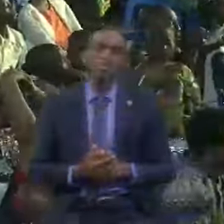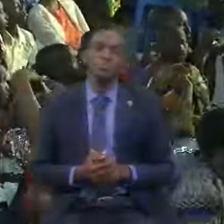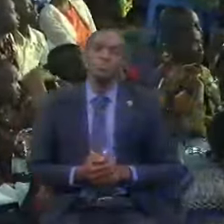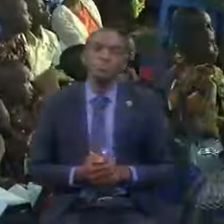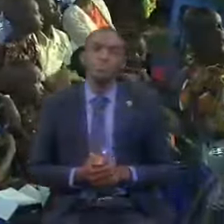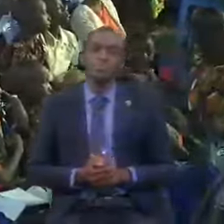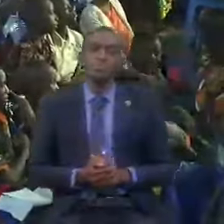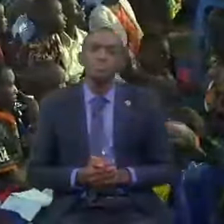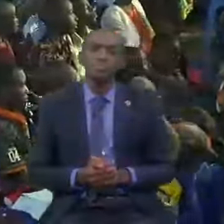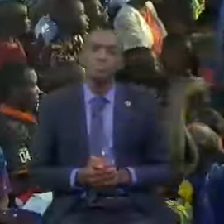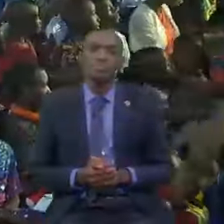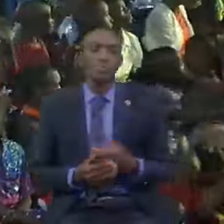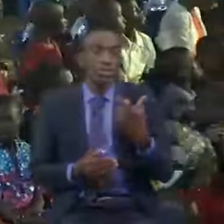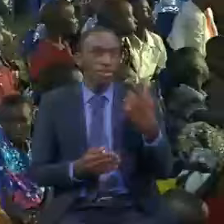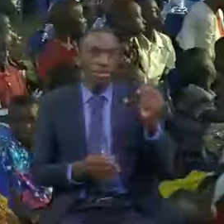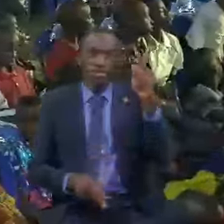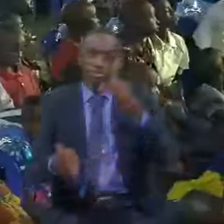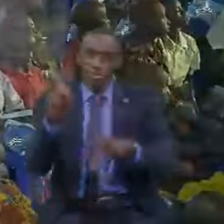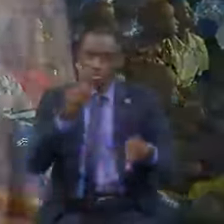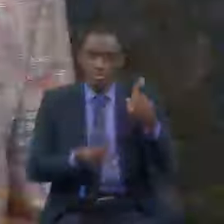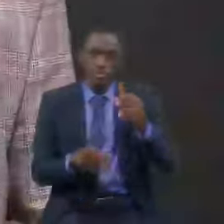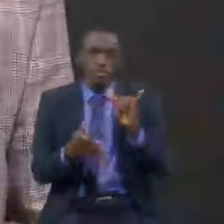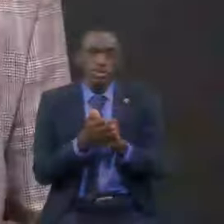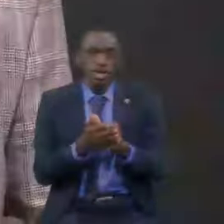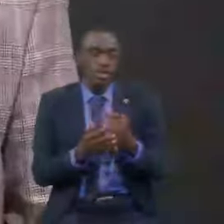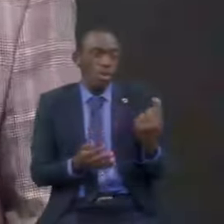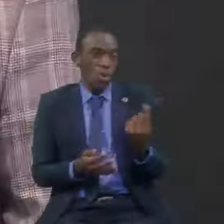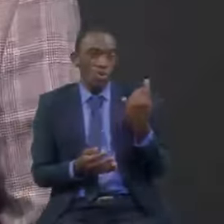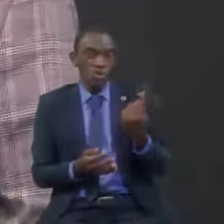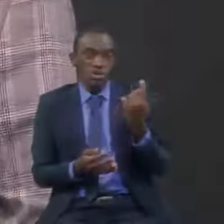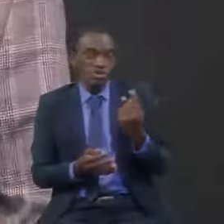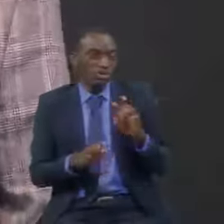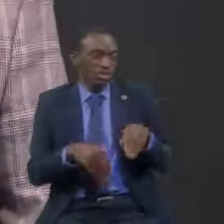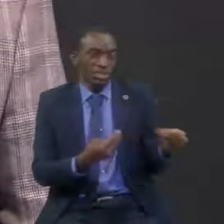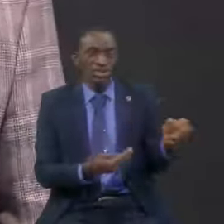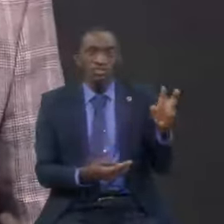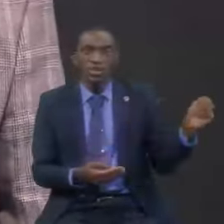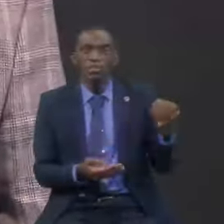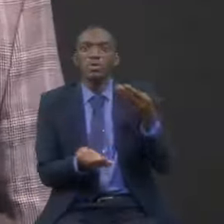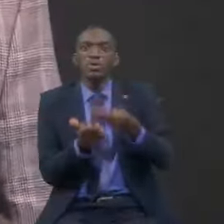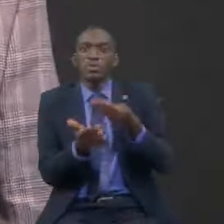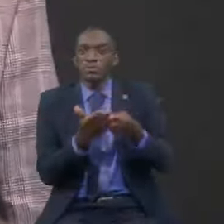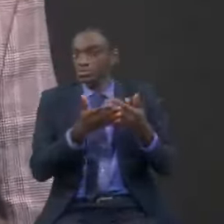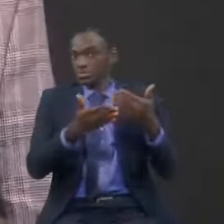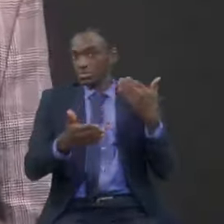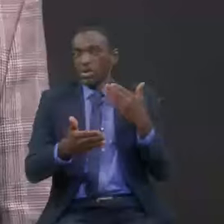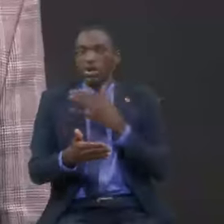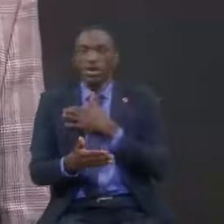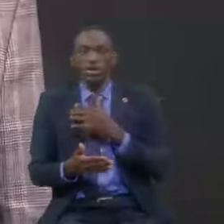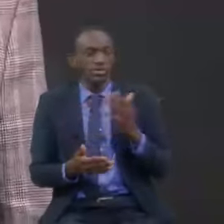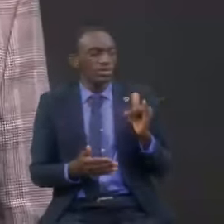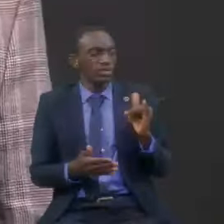The people that used to give him alms, that looked at him as a beggar, they